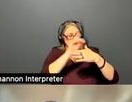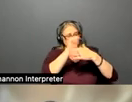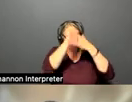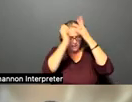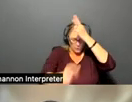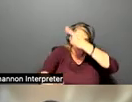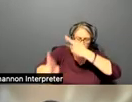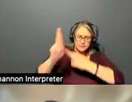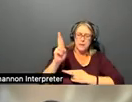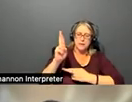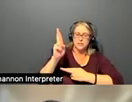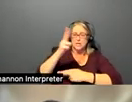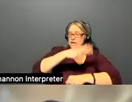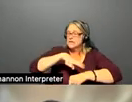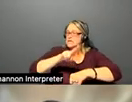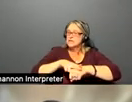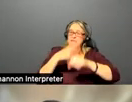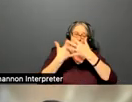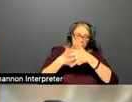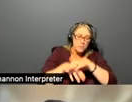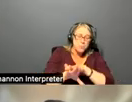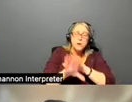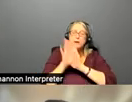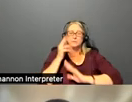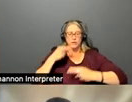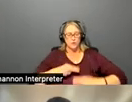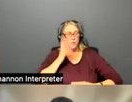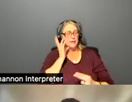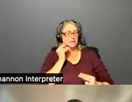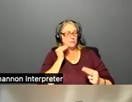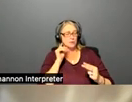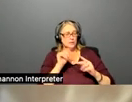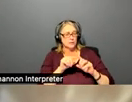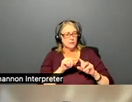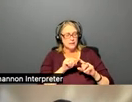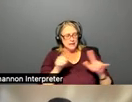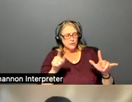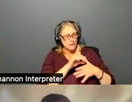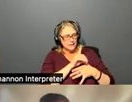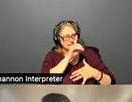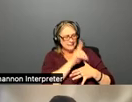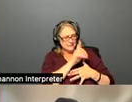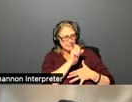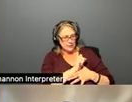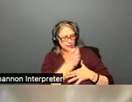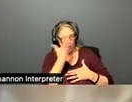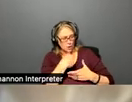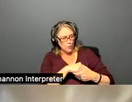respected and natural part of the human experience, and people with disabilities are included and